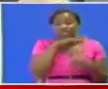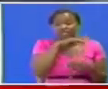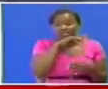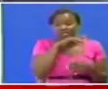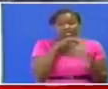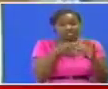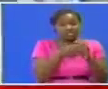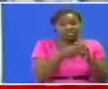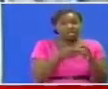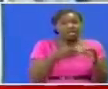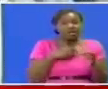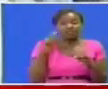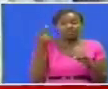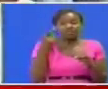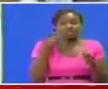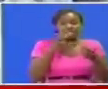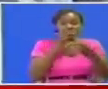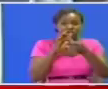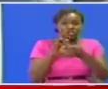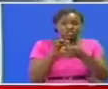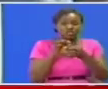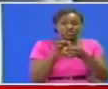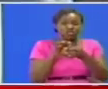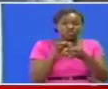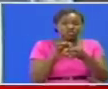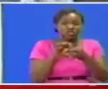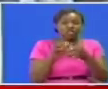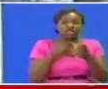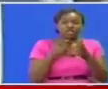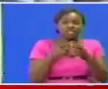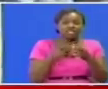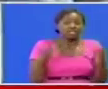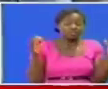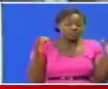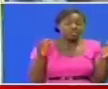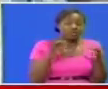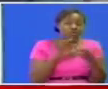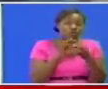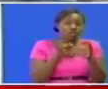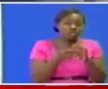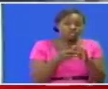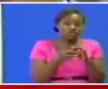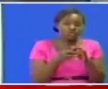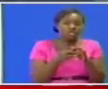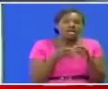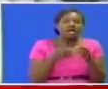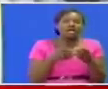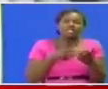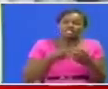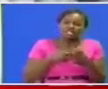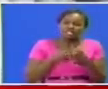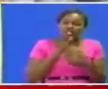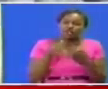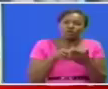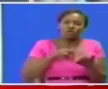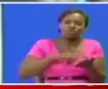first coalition and then the Grand Coalition. And it is a Grand Coalition that has started all the projects you see